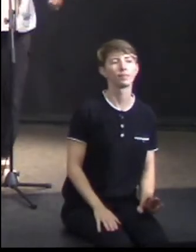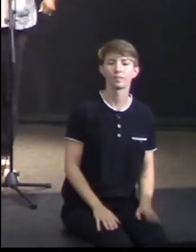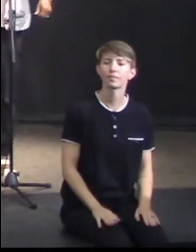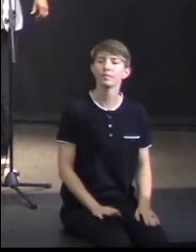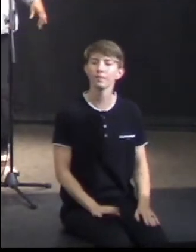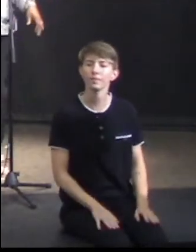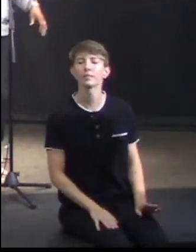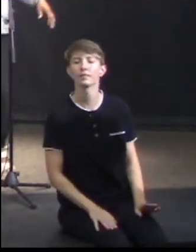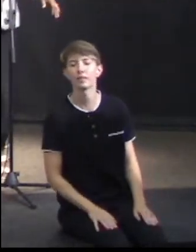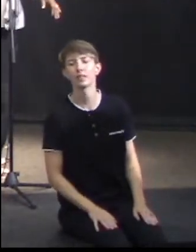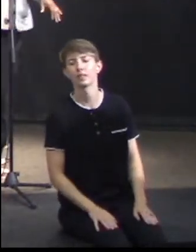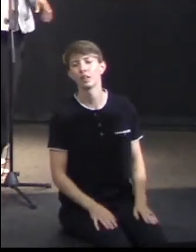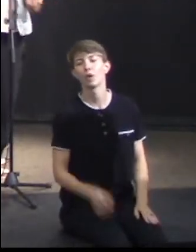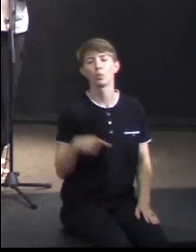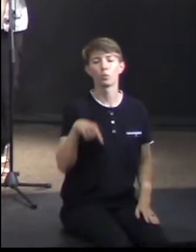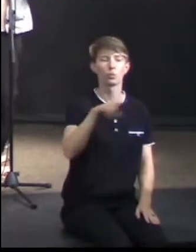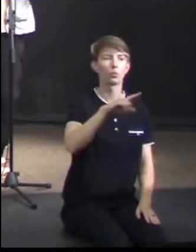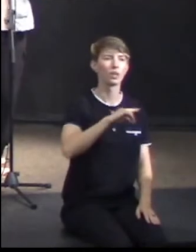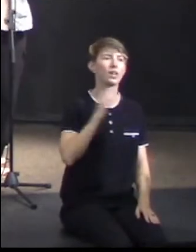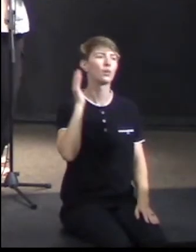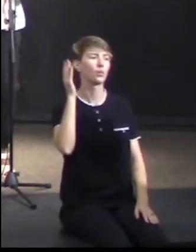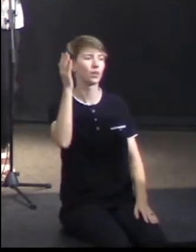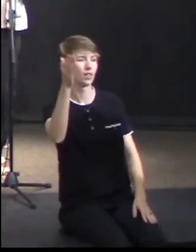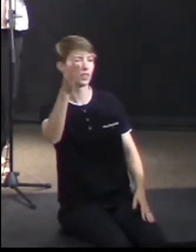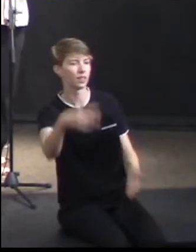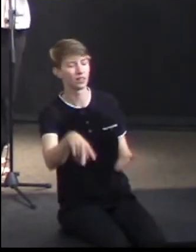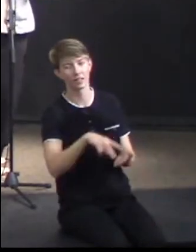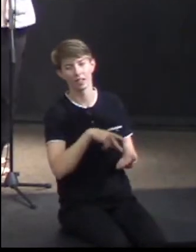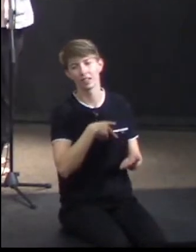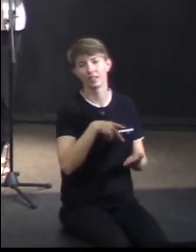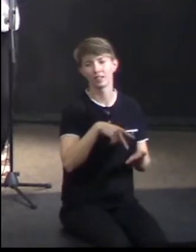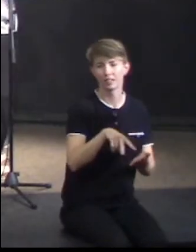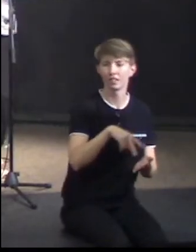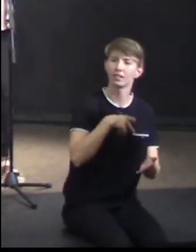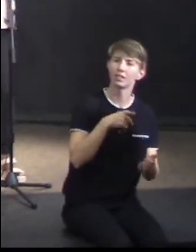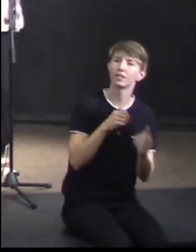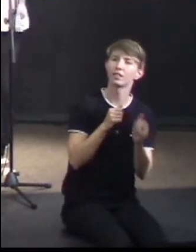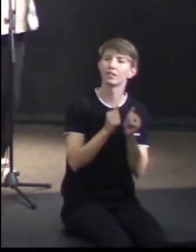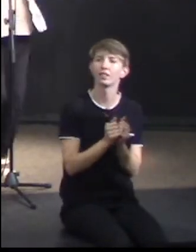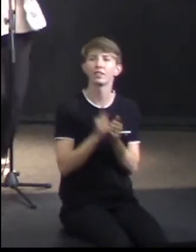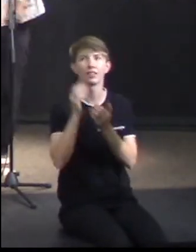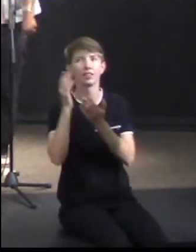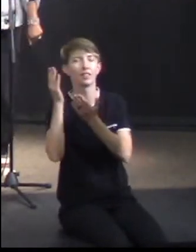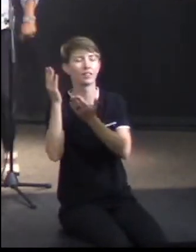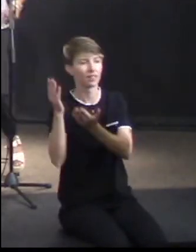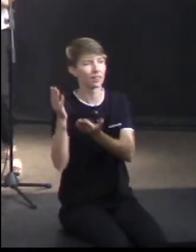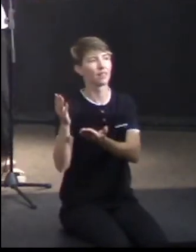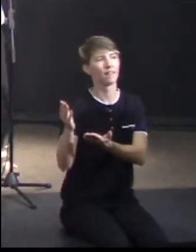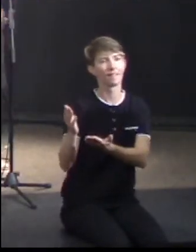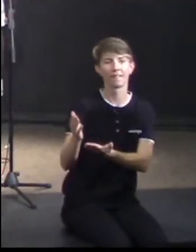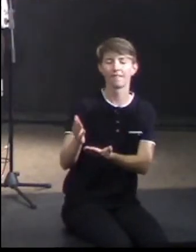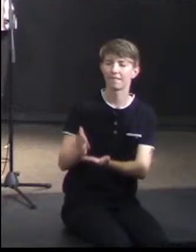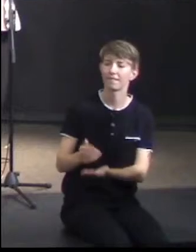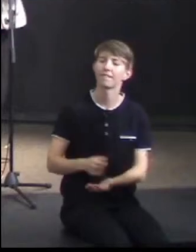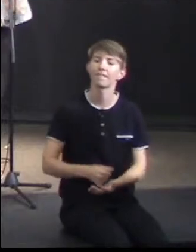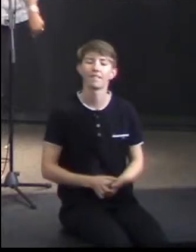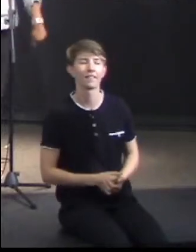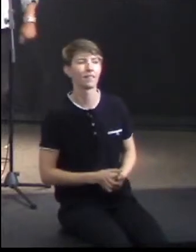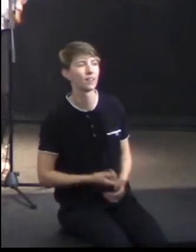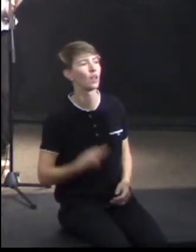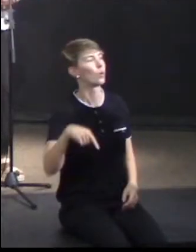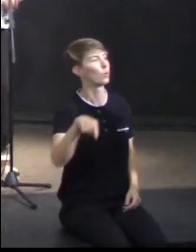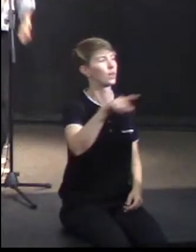Amen. Ina, ita, china, china, ita, china, china, na,